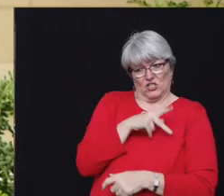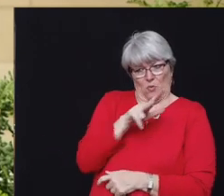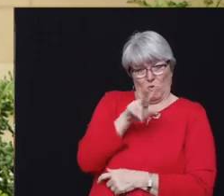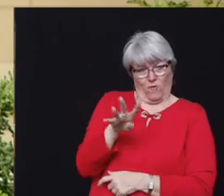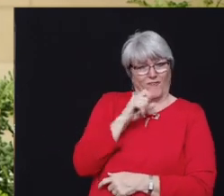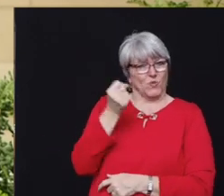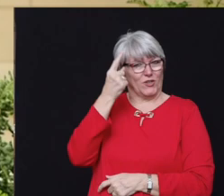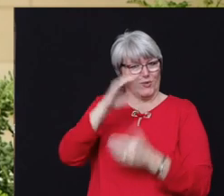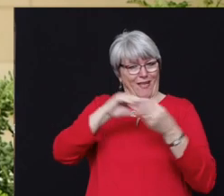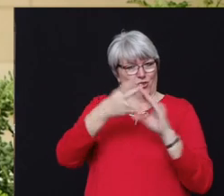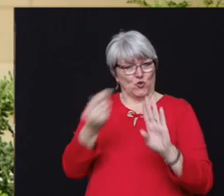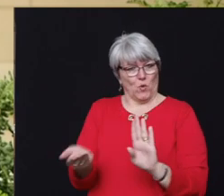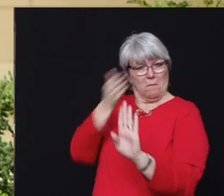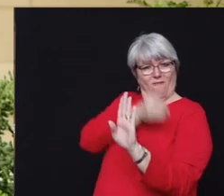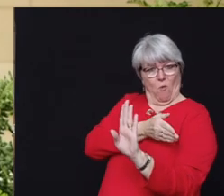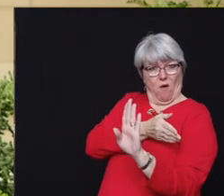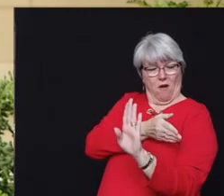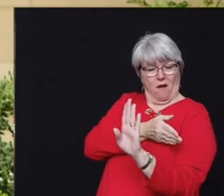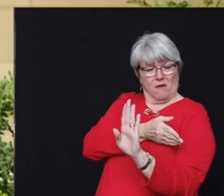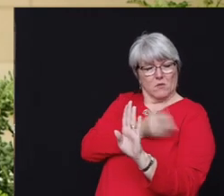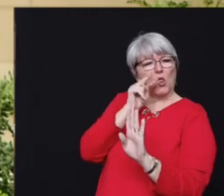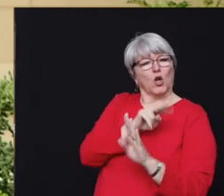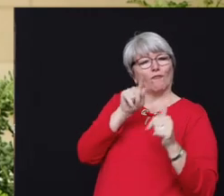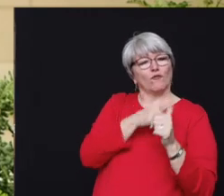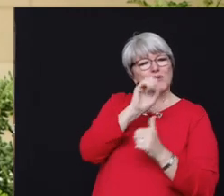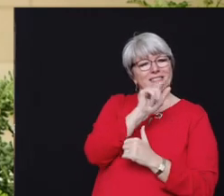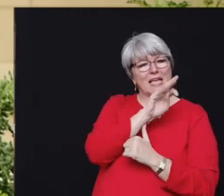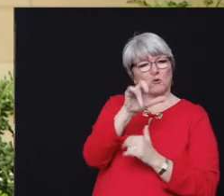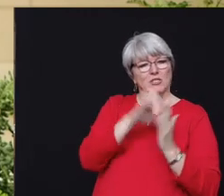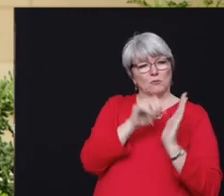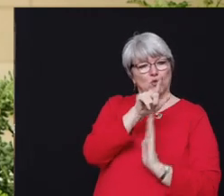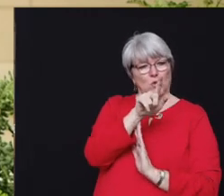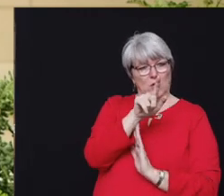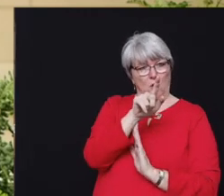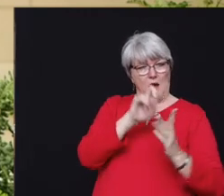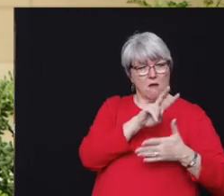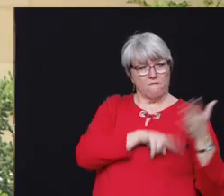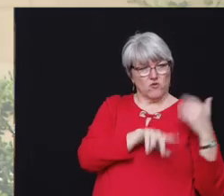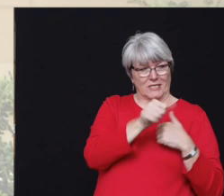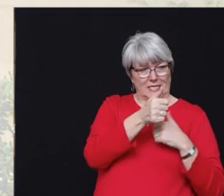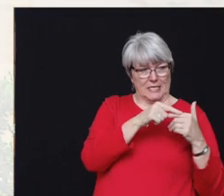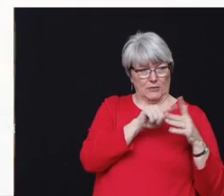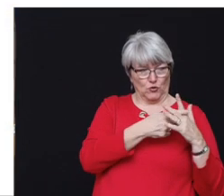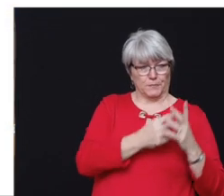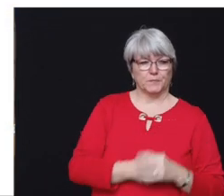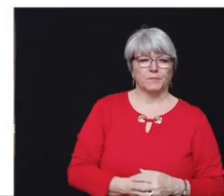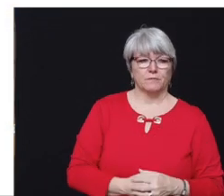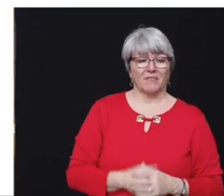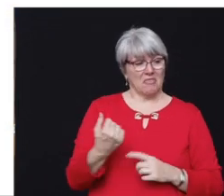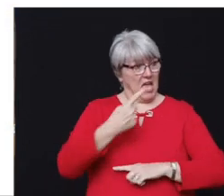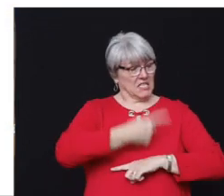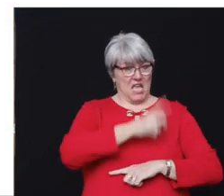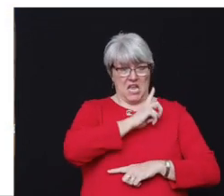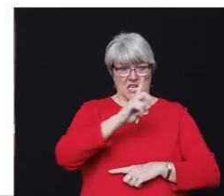to understand the story behind it. So let's take a look at 1 Samuel chapter 21, beginning at verse 10. That